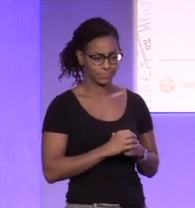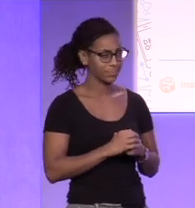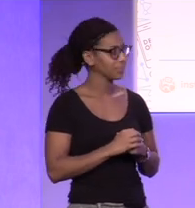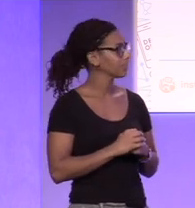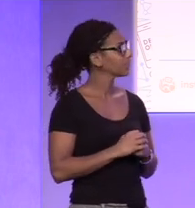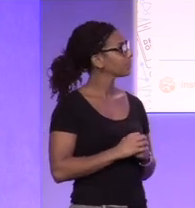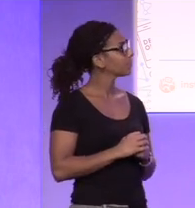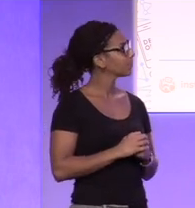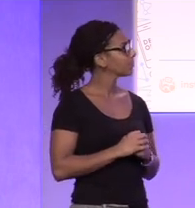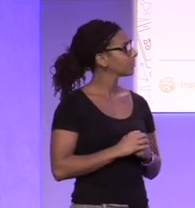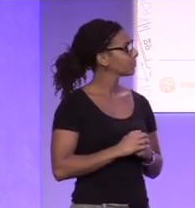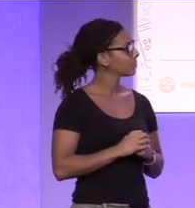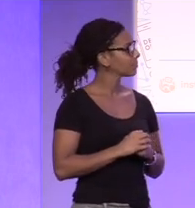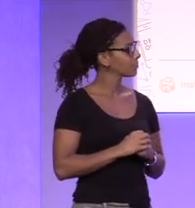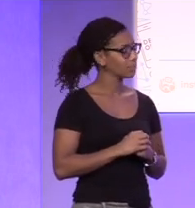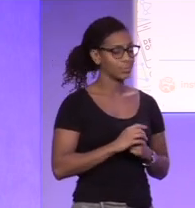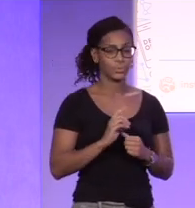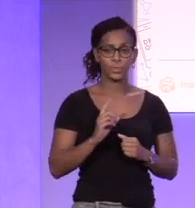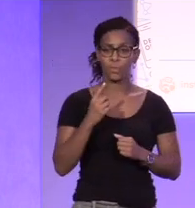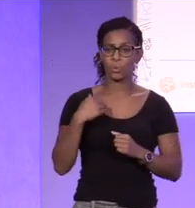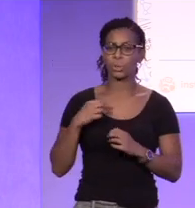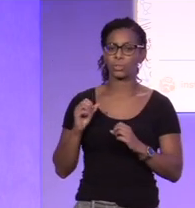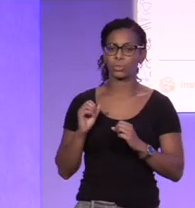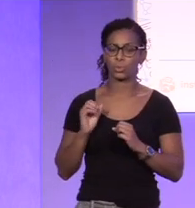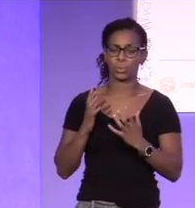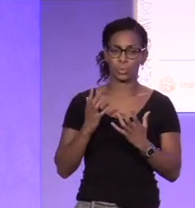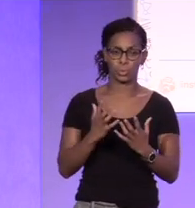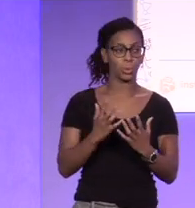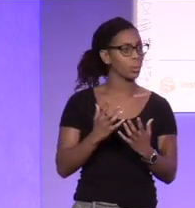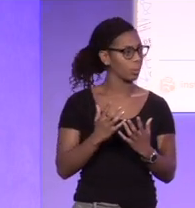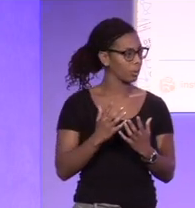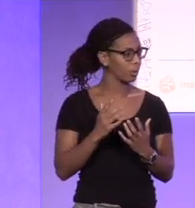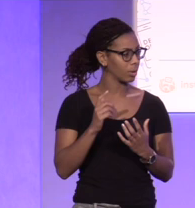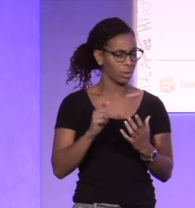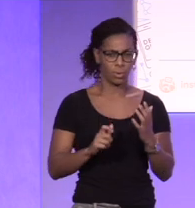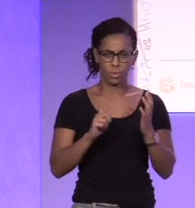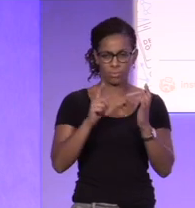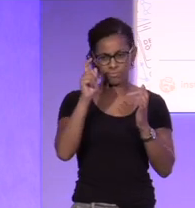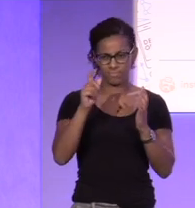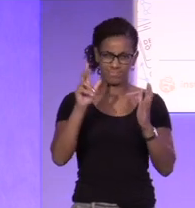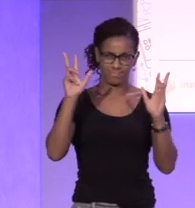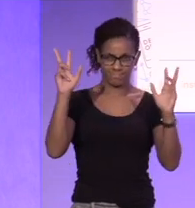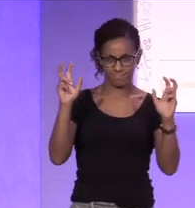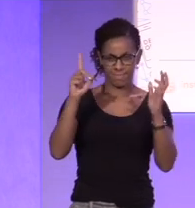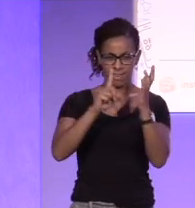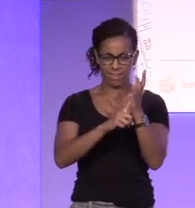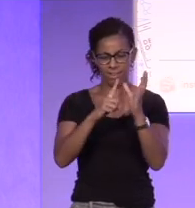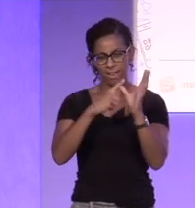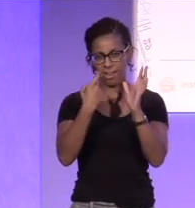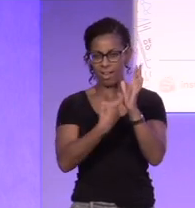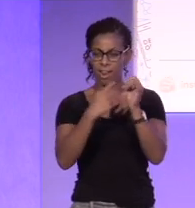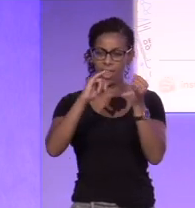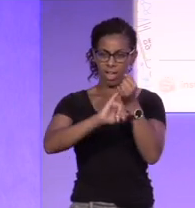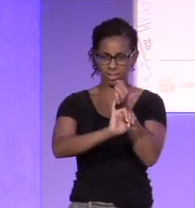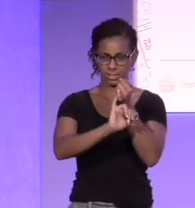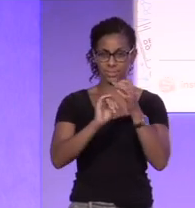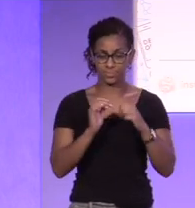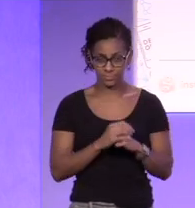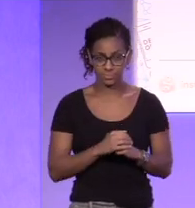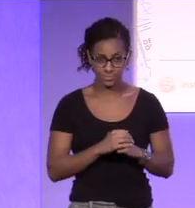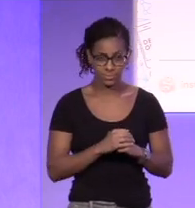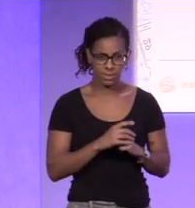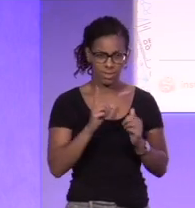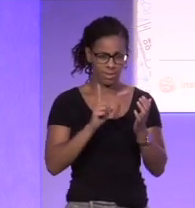introduce you to its acronym counterpart. I'd like you to meet Lars. Lars was created when 12 people came